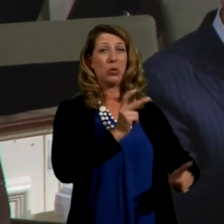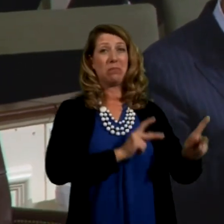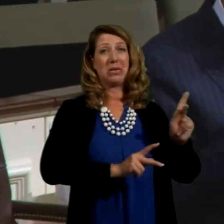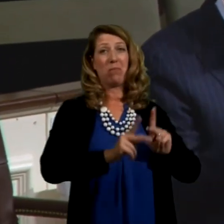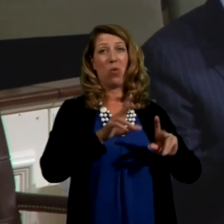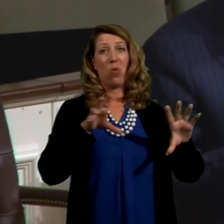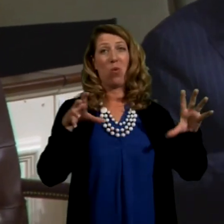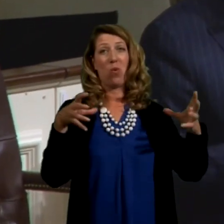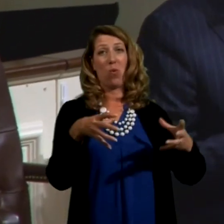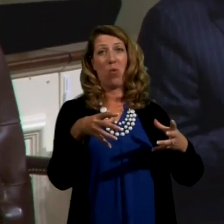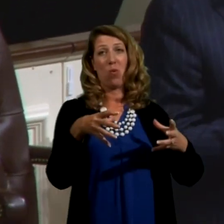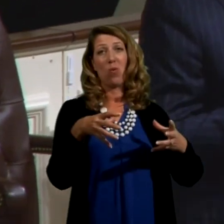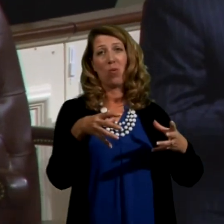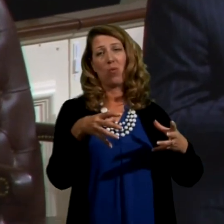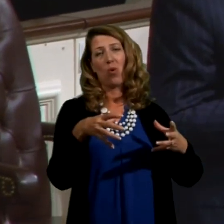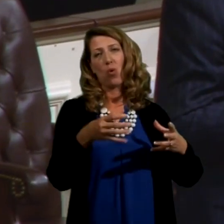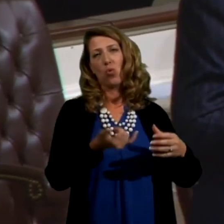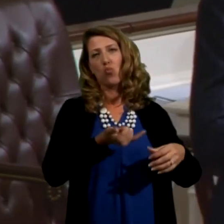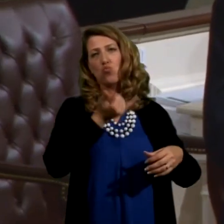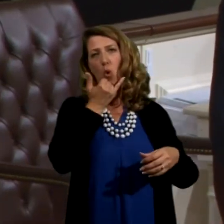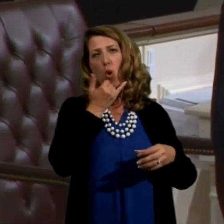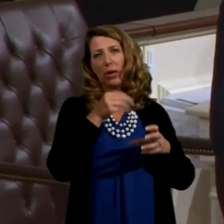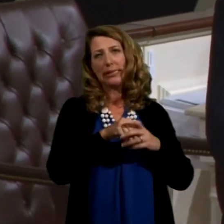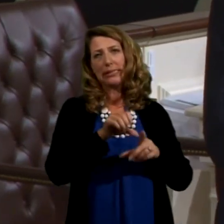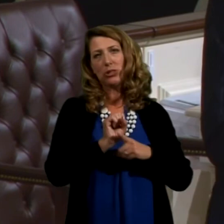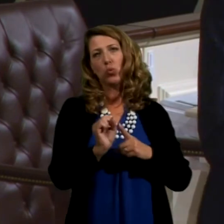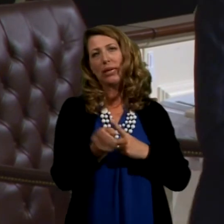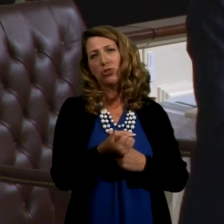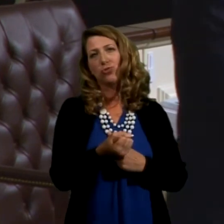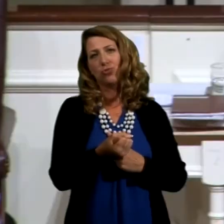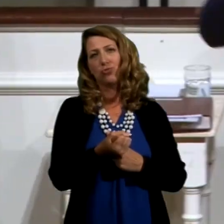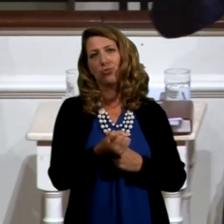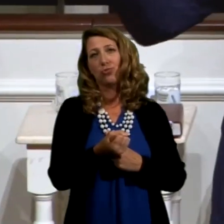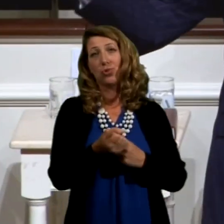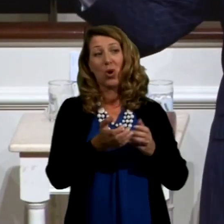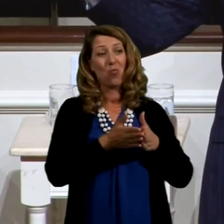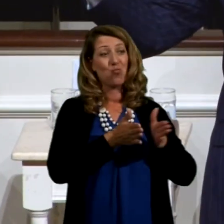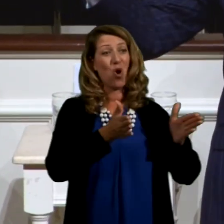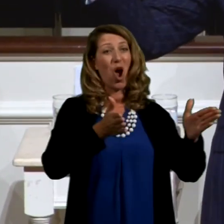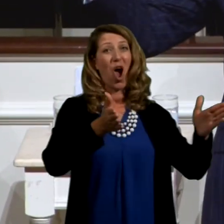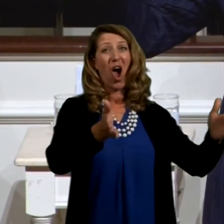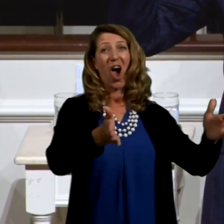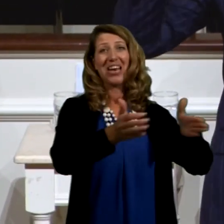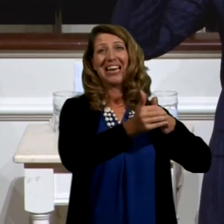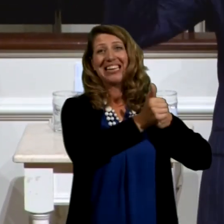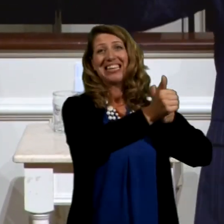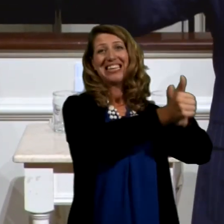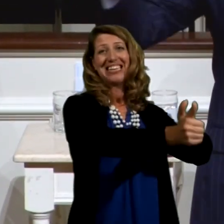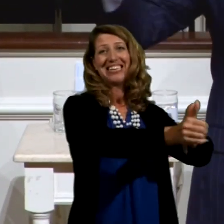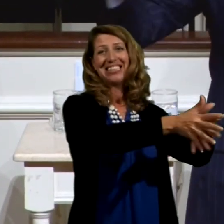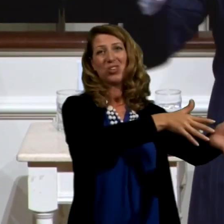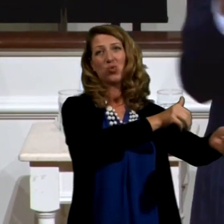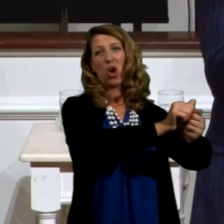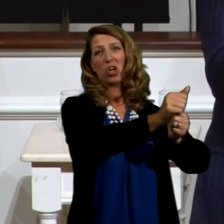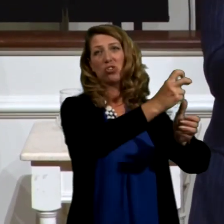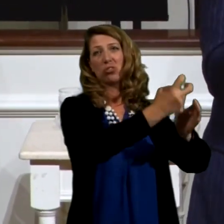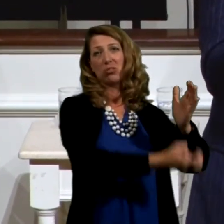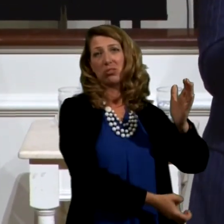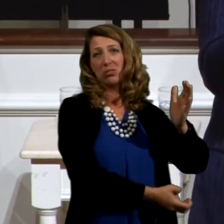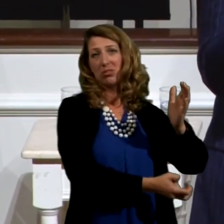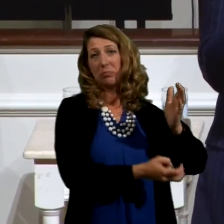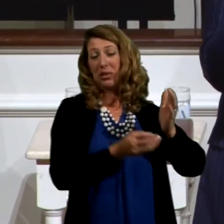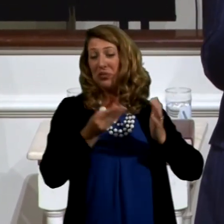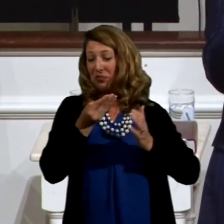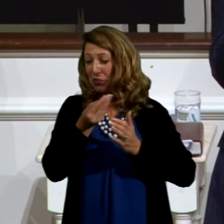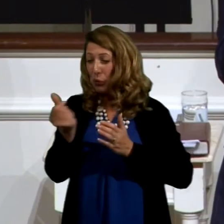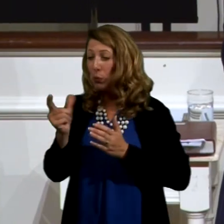wrong in the situation. The Bible says, broad is the way that leadeth to destruction, and many there be. Few there be